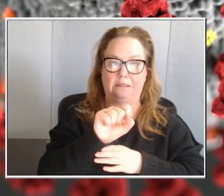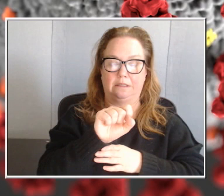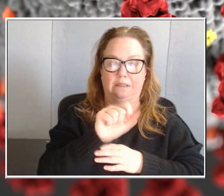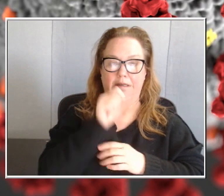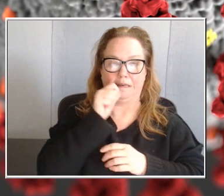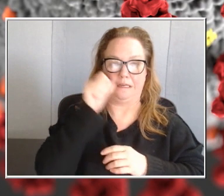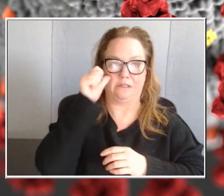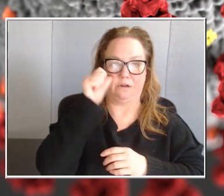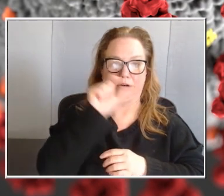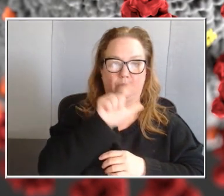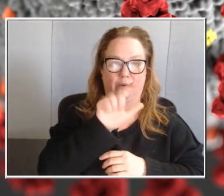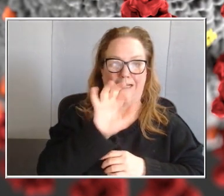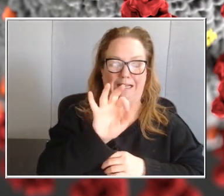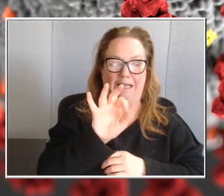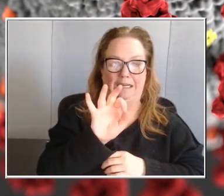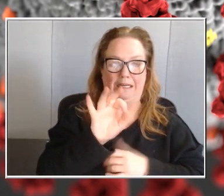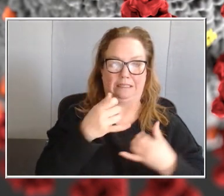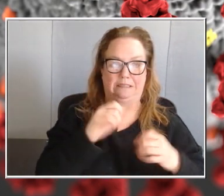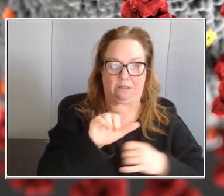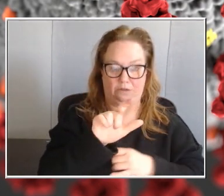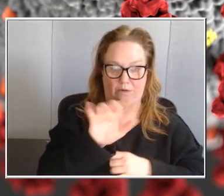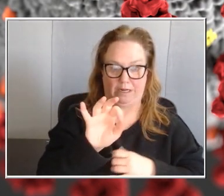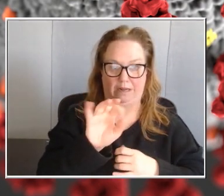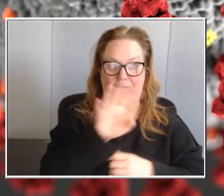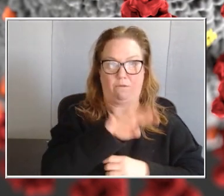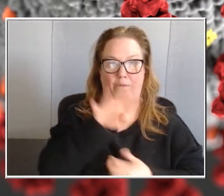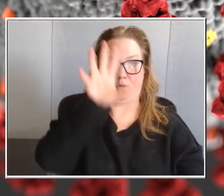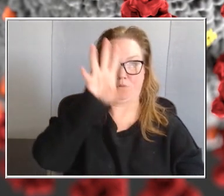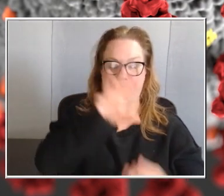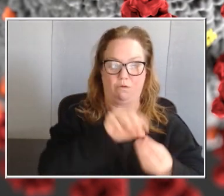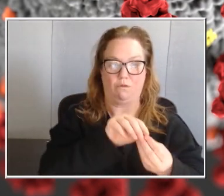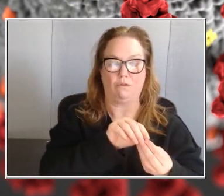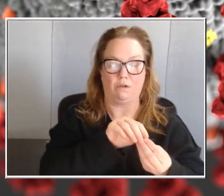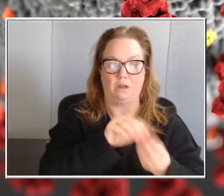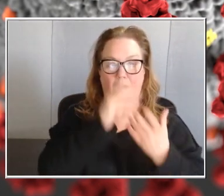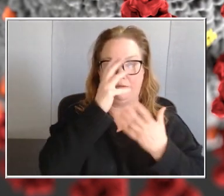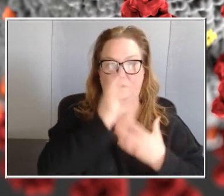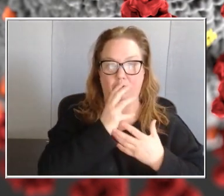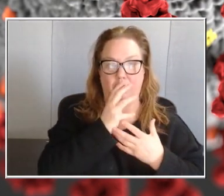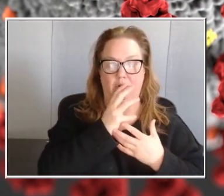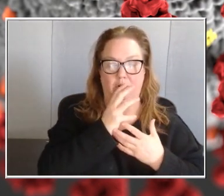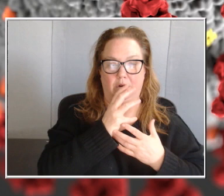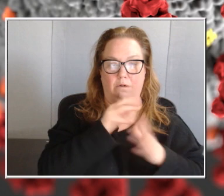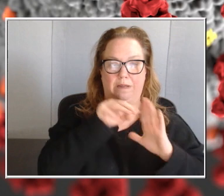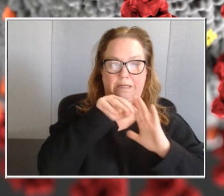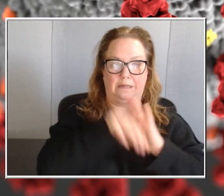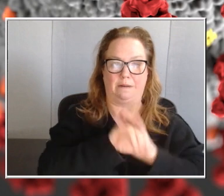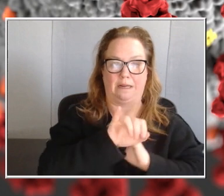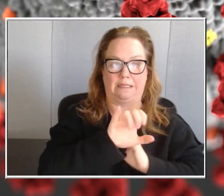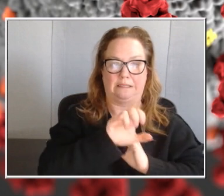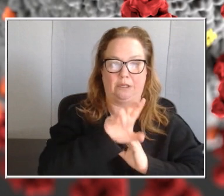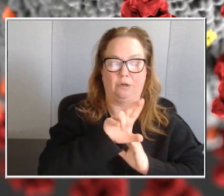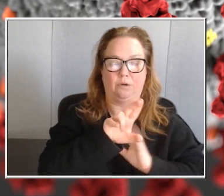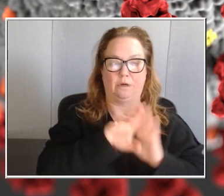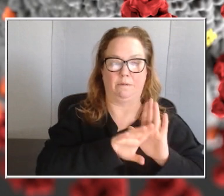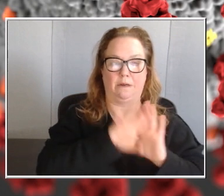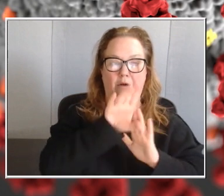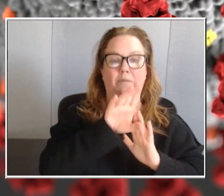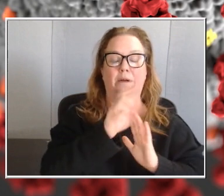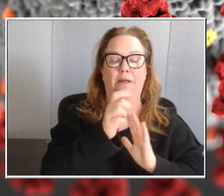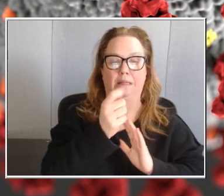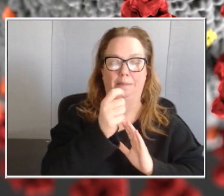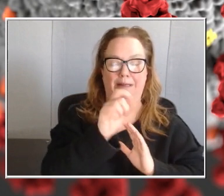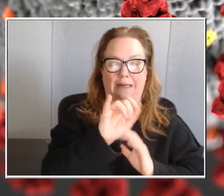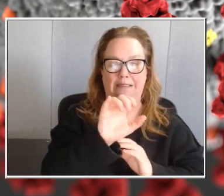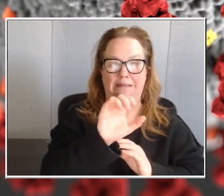up to 29. We are still at 29, 44 total. Unfortunately, we had a dip in the ICU, but now we're back up a little bit, 6 in